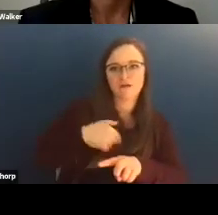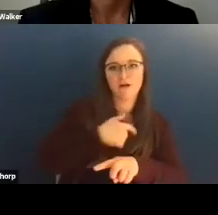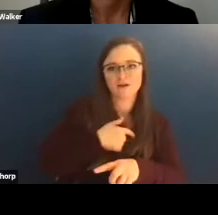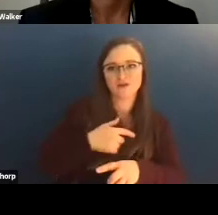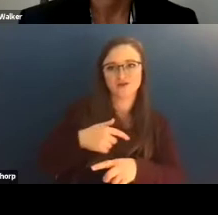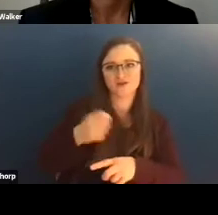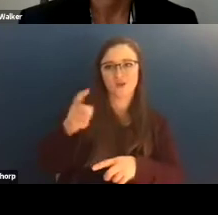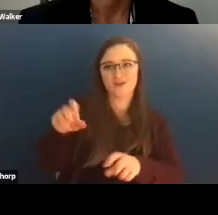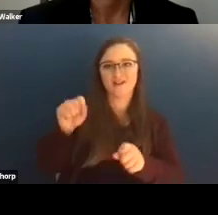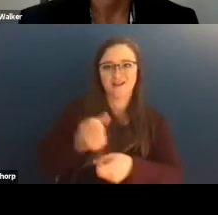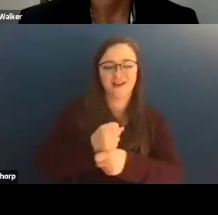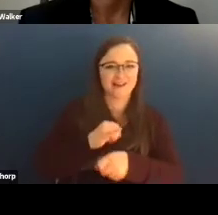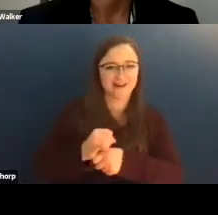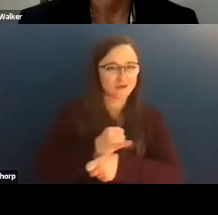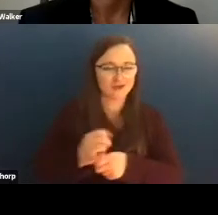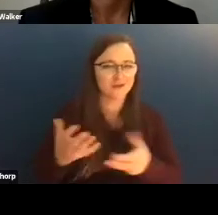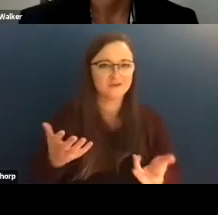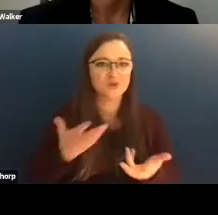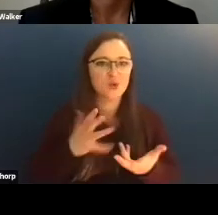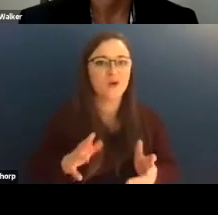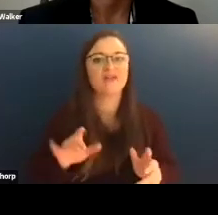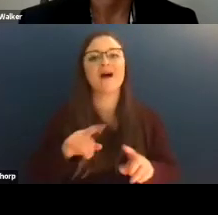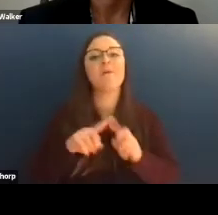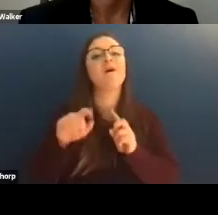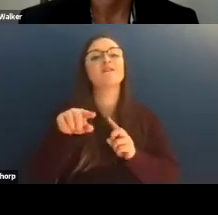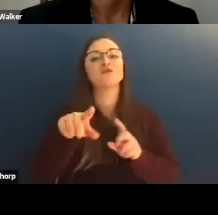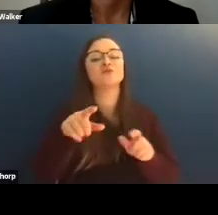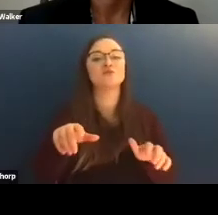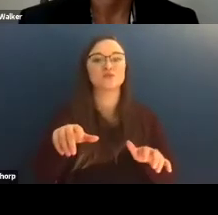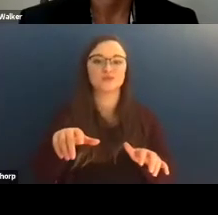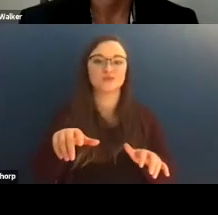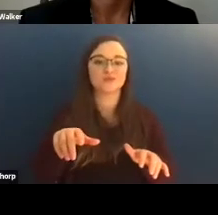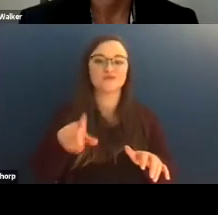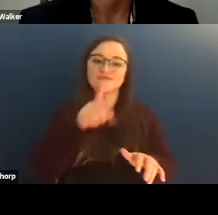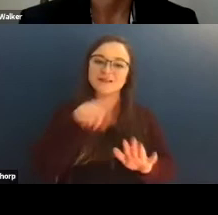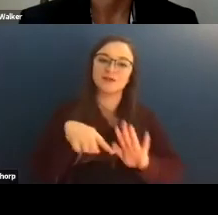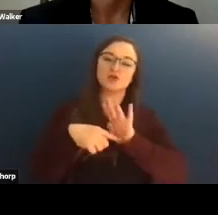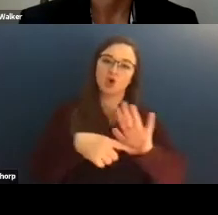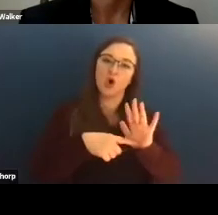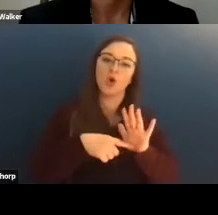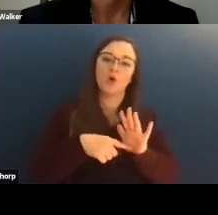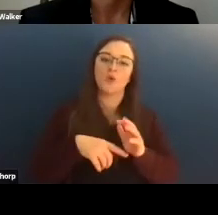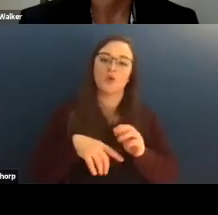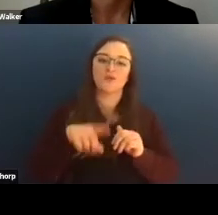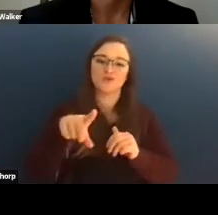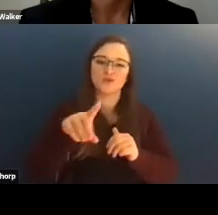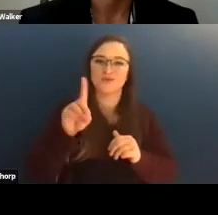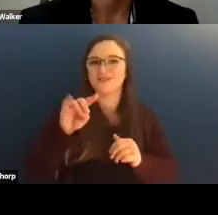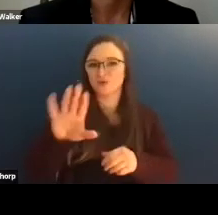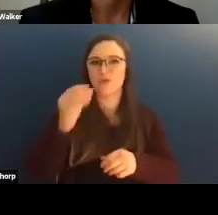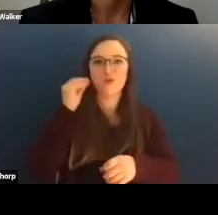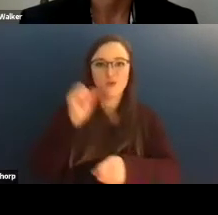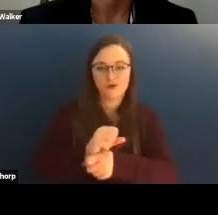But if you do a good job, put yourself forward and sort of put in that homework time, I